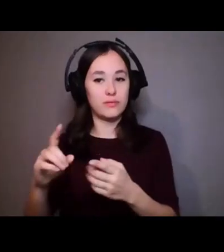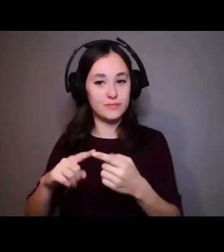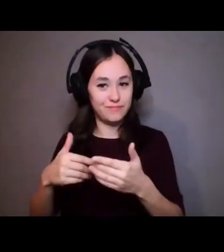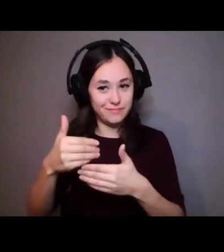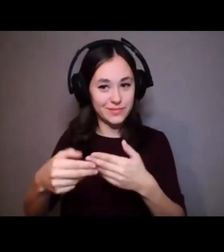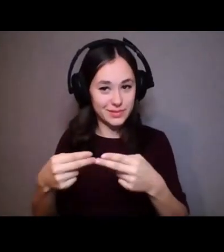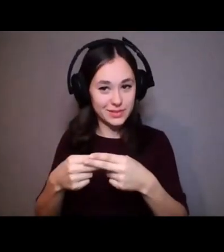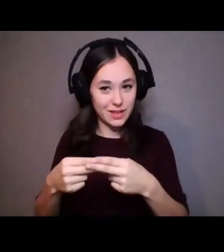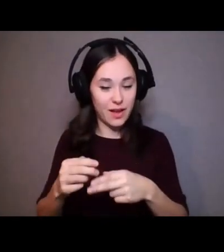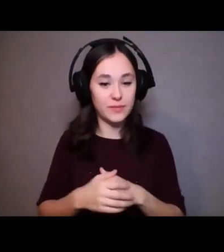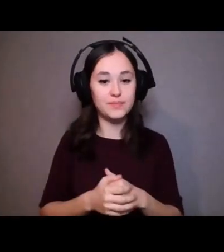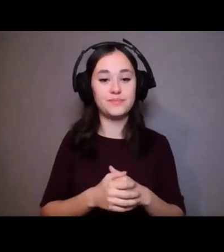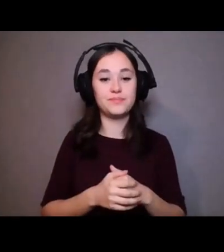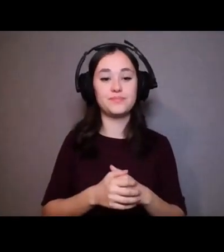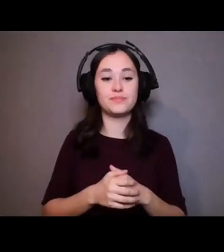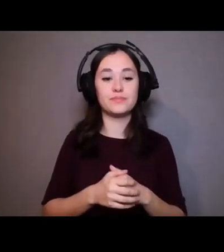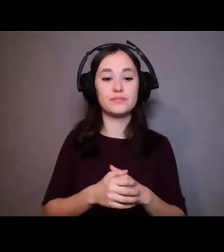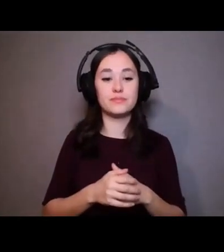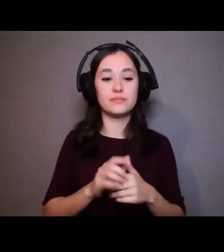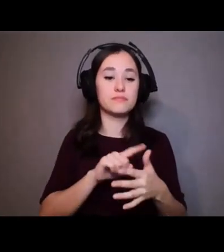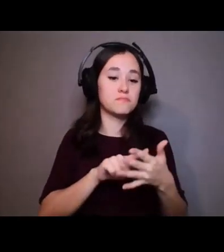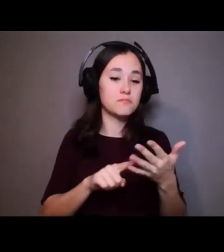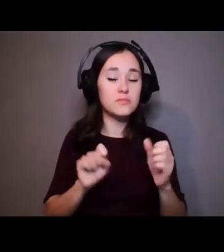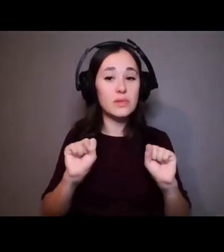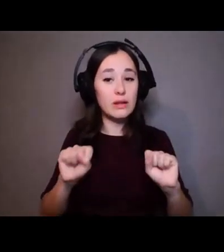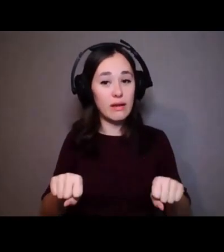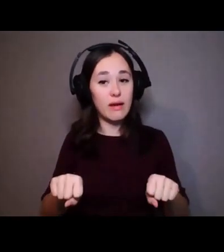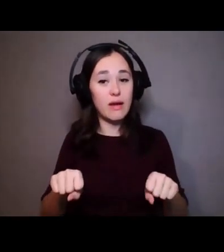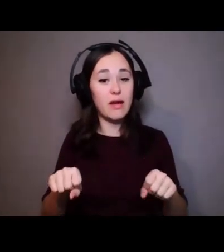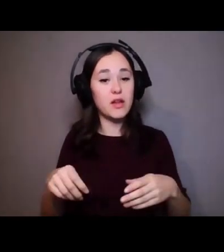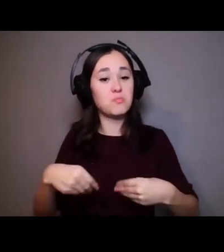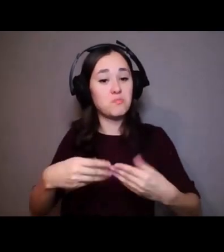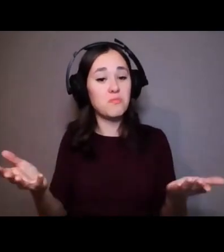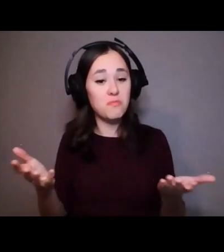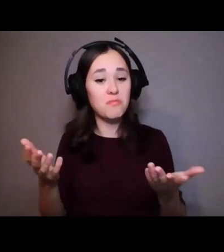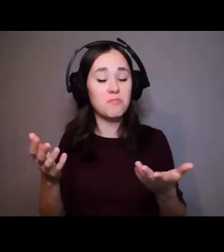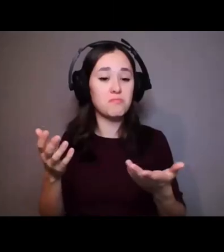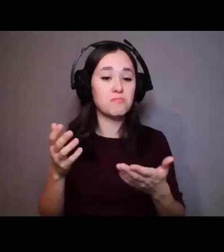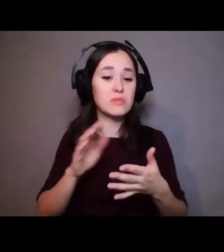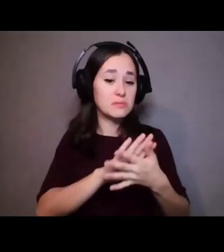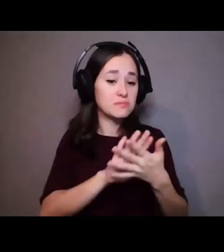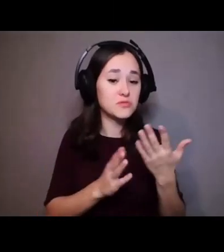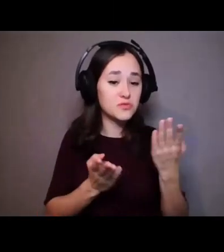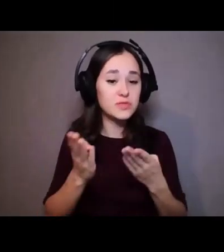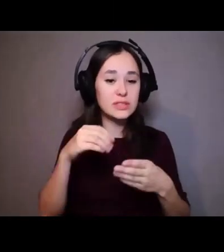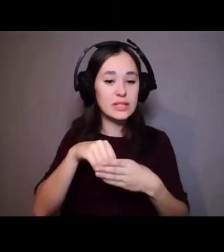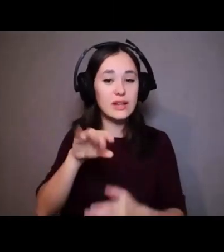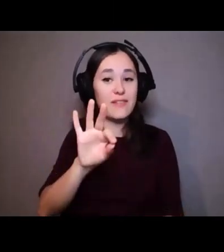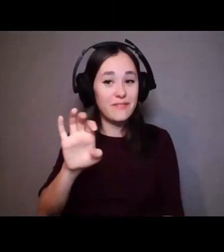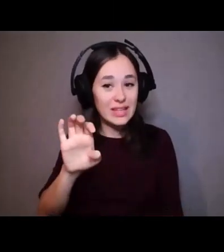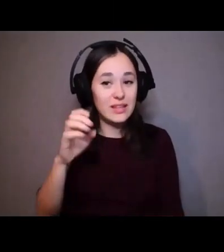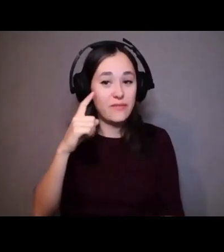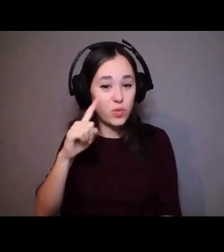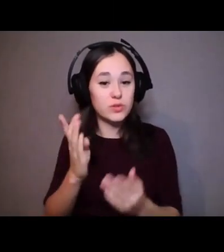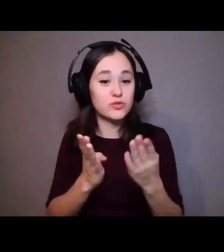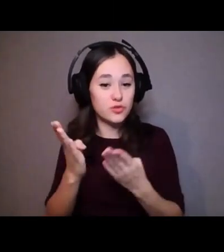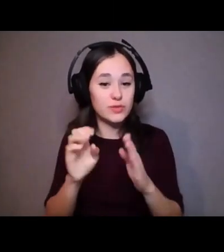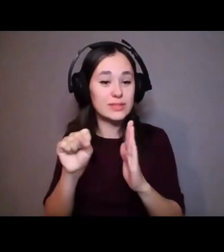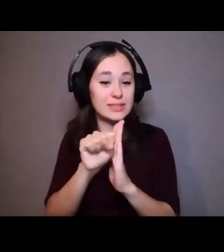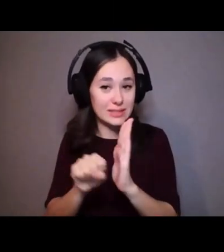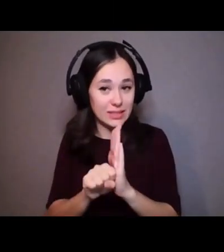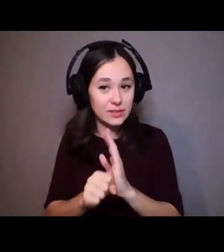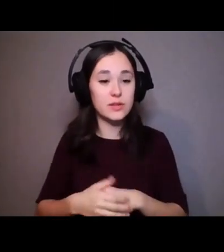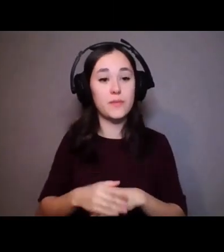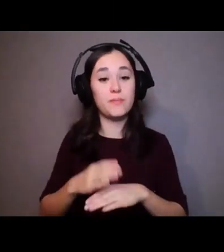well deployed within fee-for-service states, including in Colorado. After evaluating available